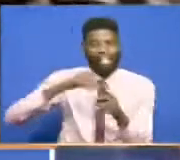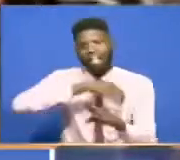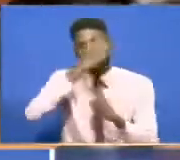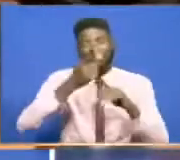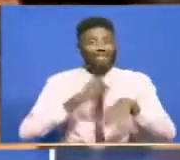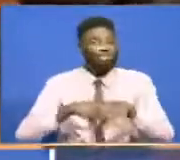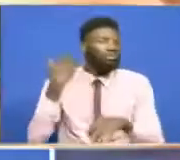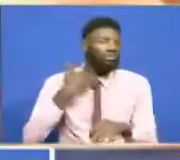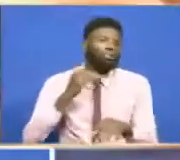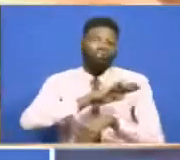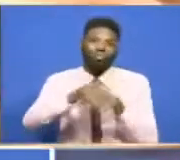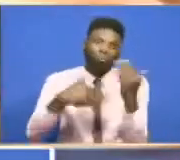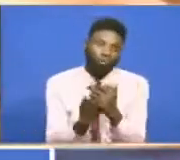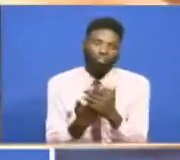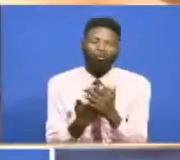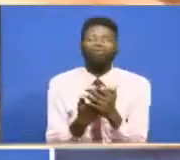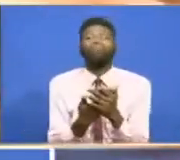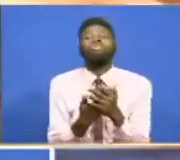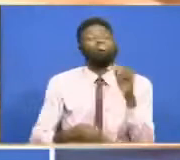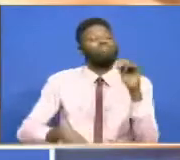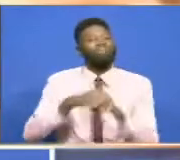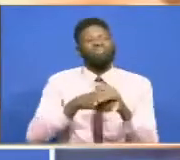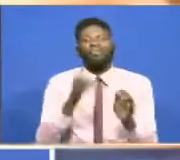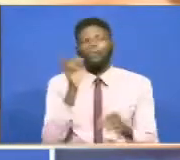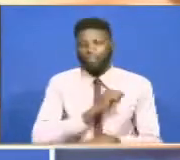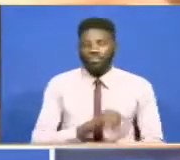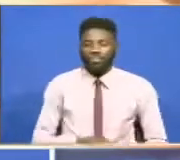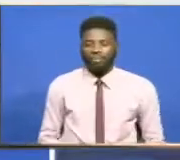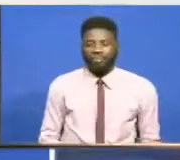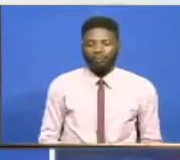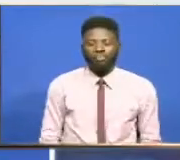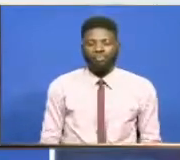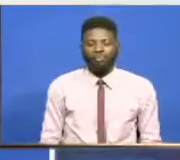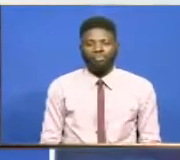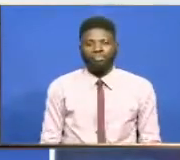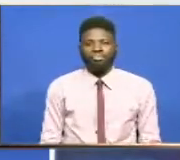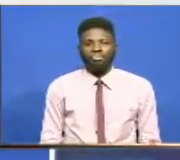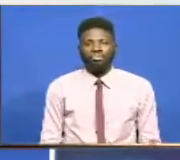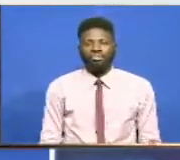eliminated. For Channel One News, I'm Safin Aching Ouma.